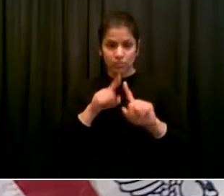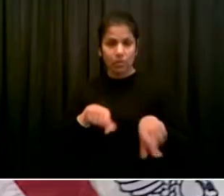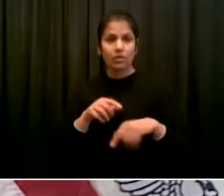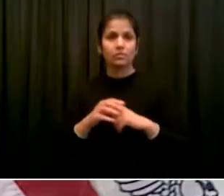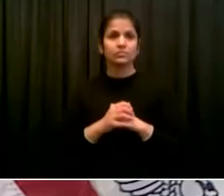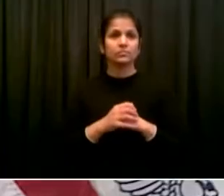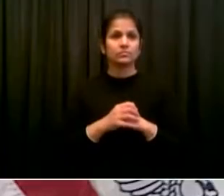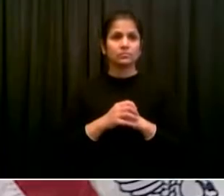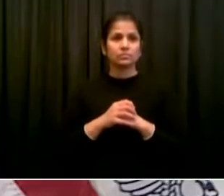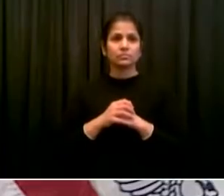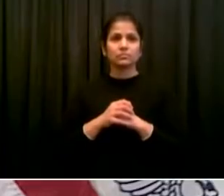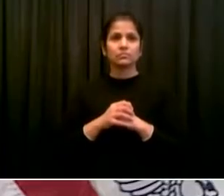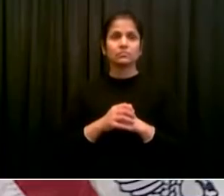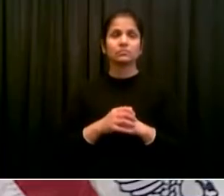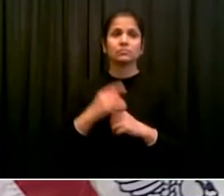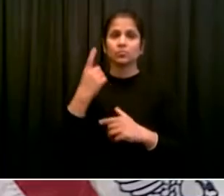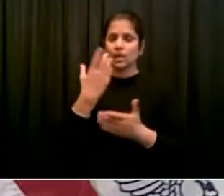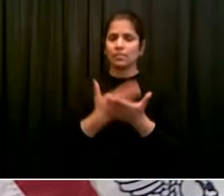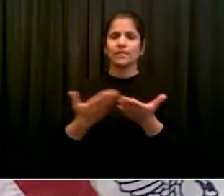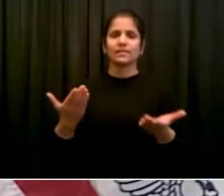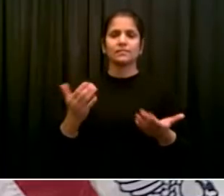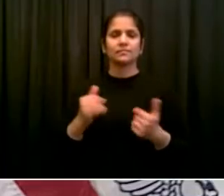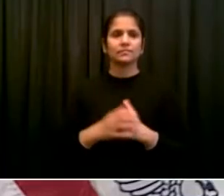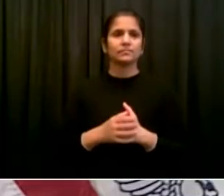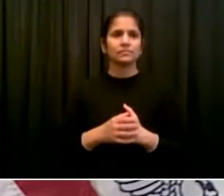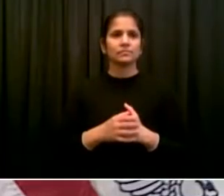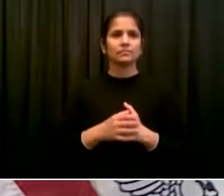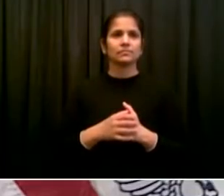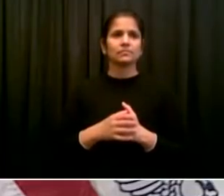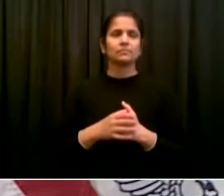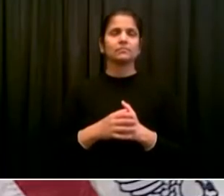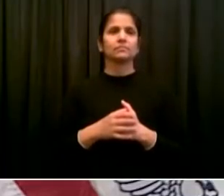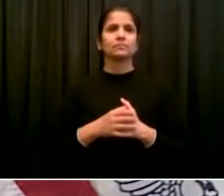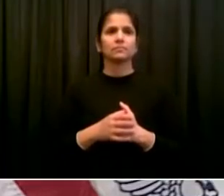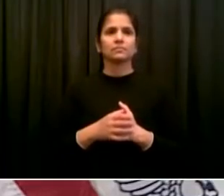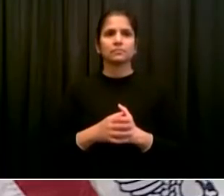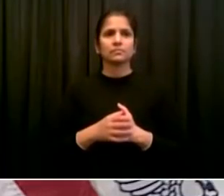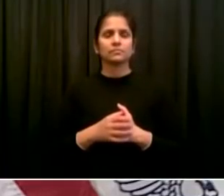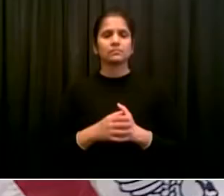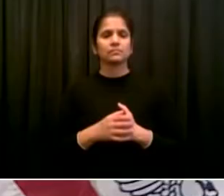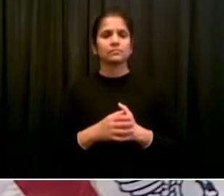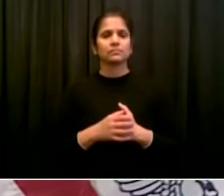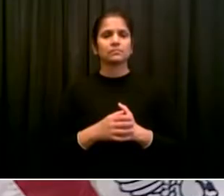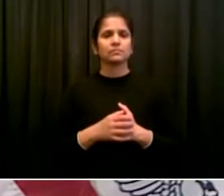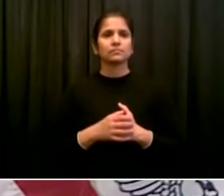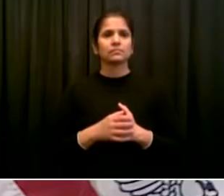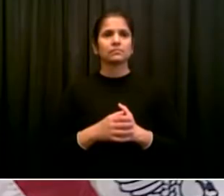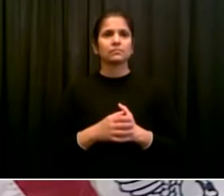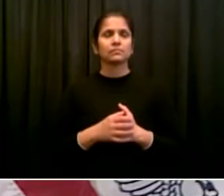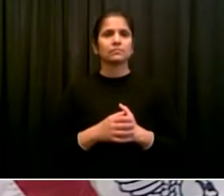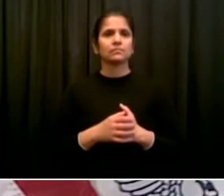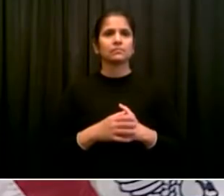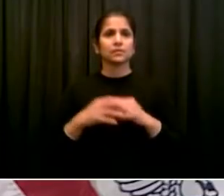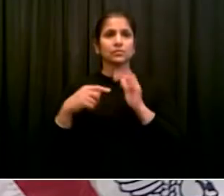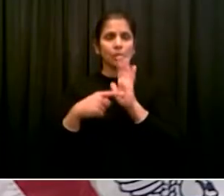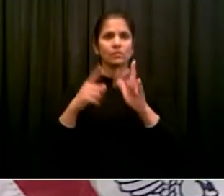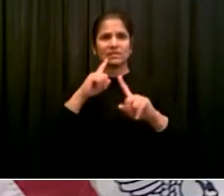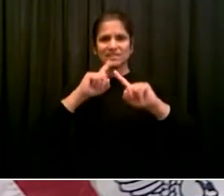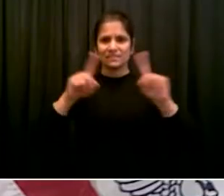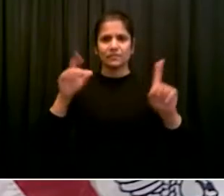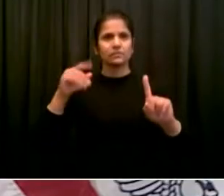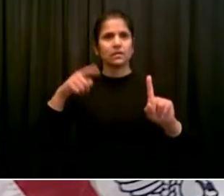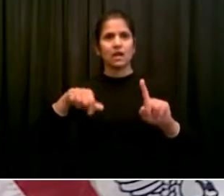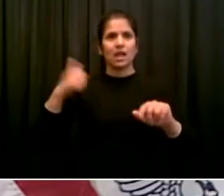of the things that got you elected in the first place and that set you apart from the other candidates in